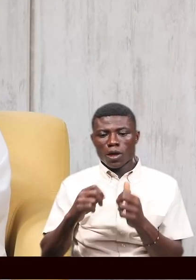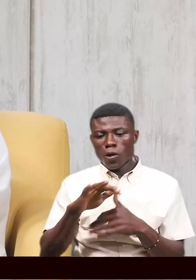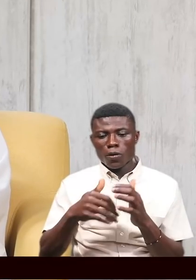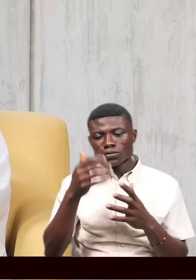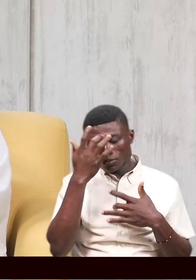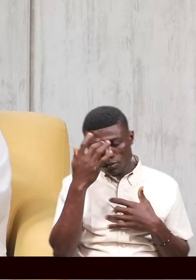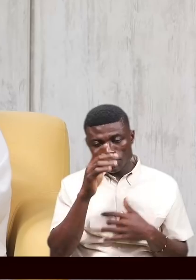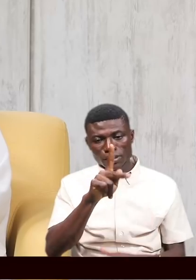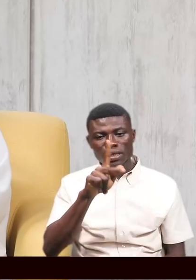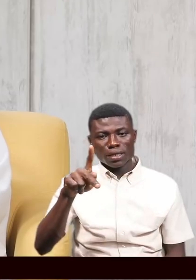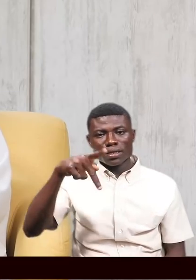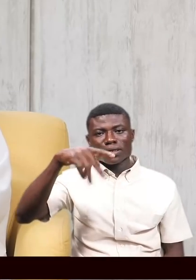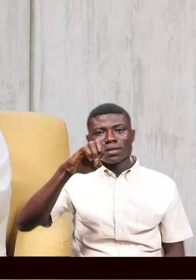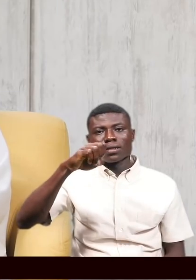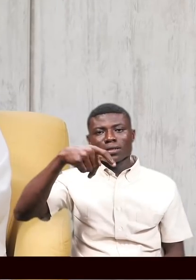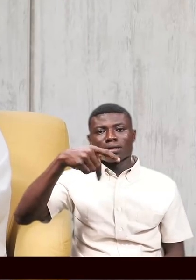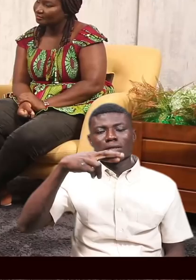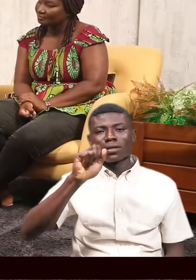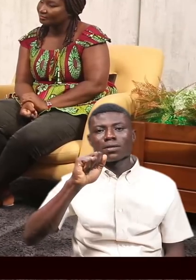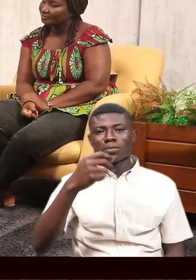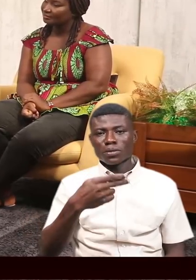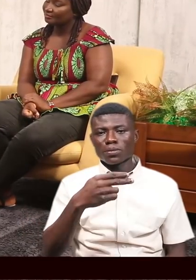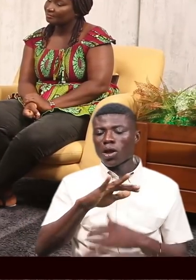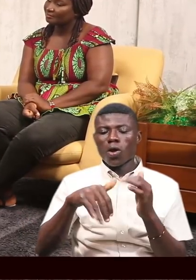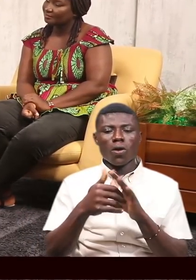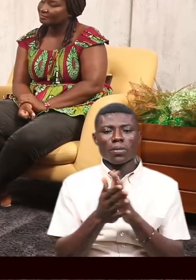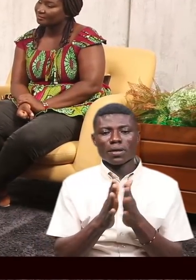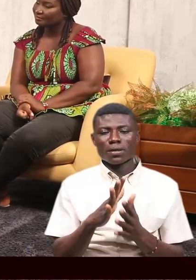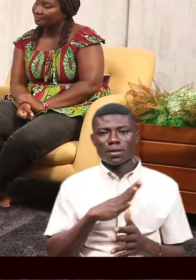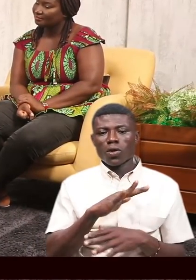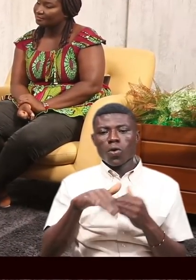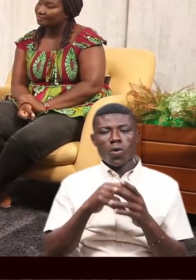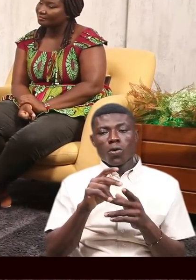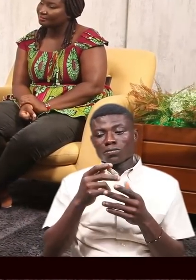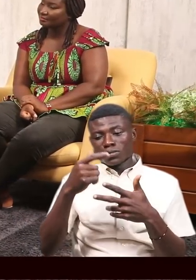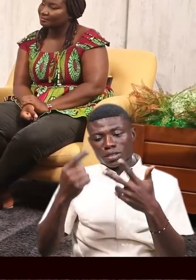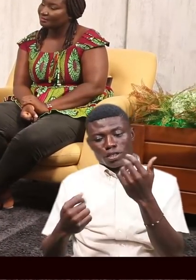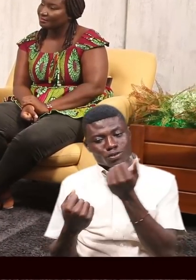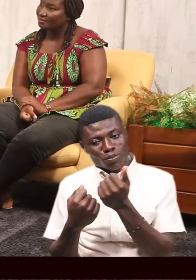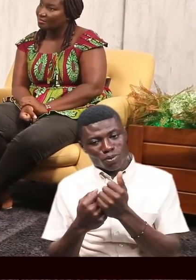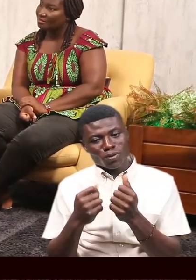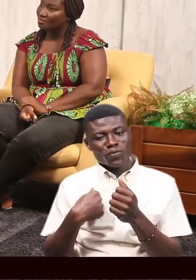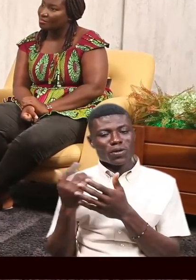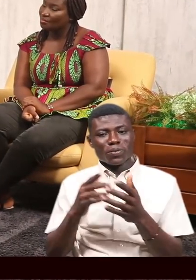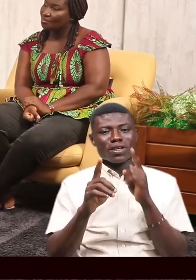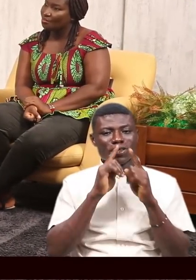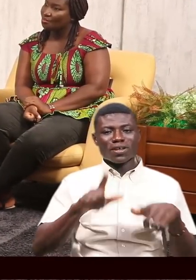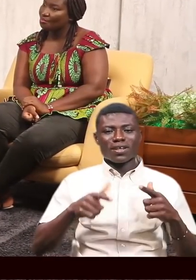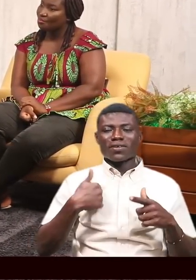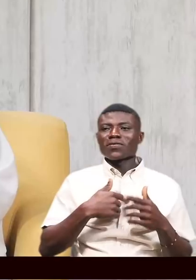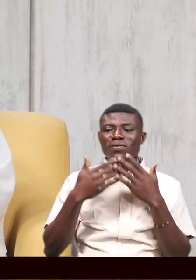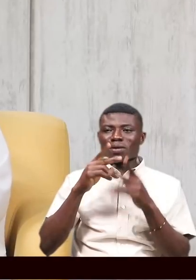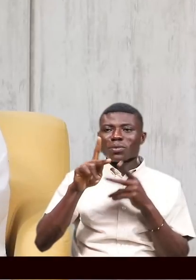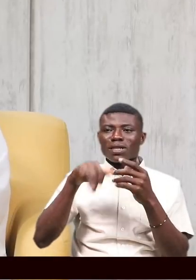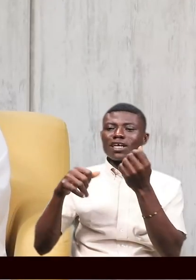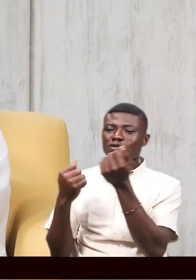ko keke pepra wo fini si dan kru so a e fefefe another Roman talk life about what we move and so. Yet I